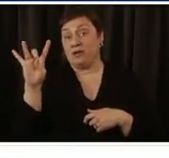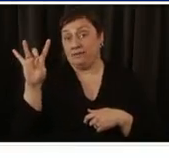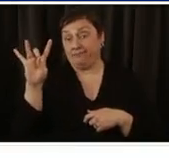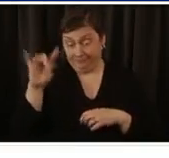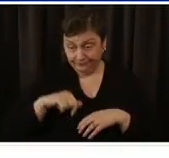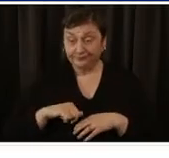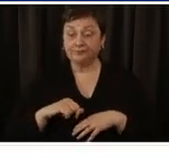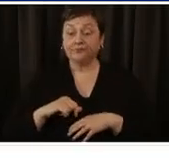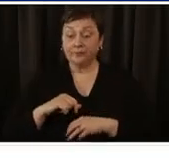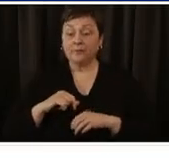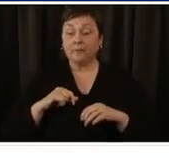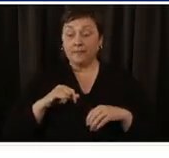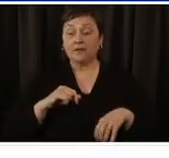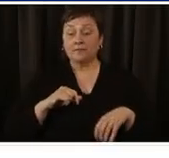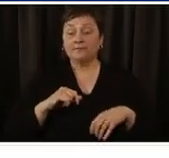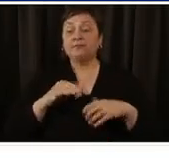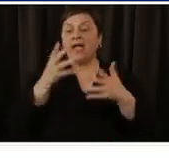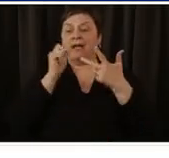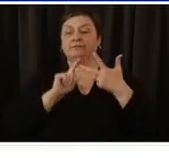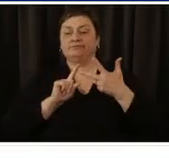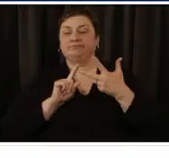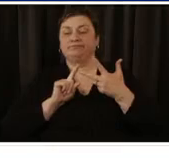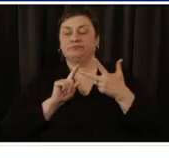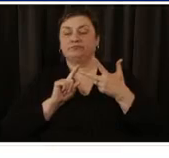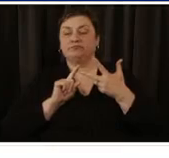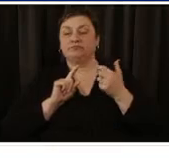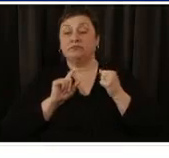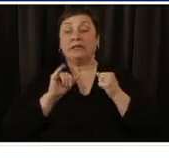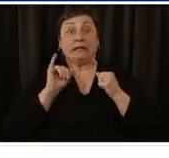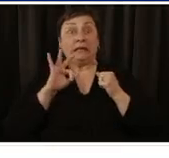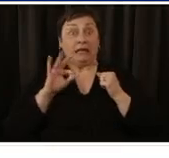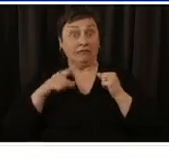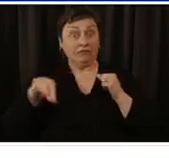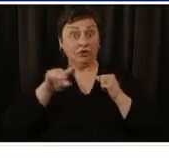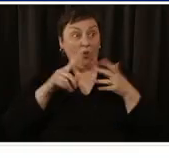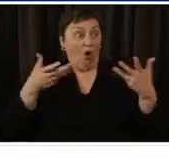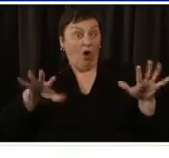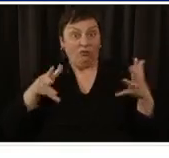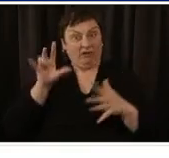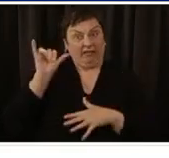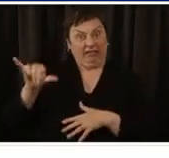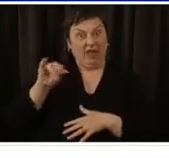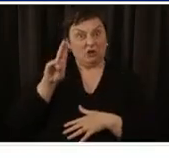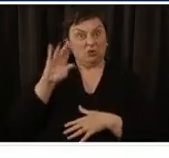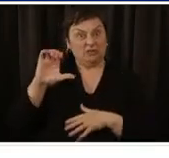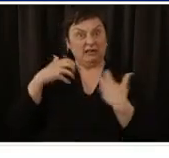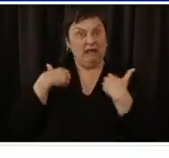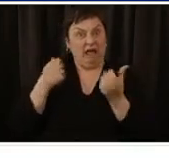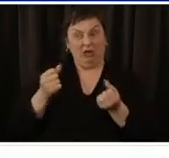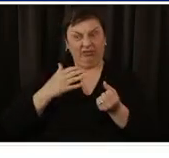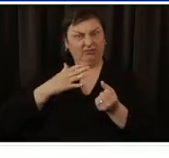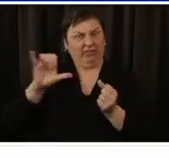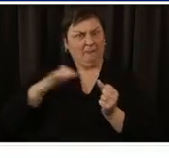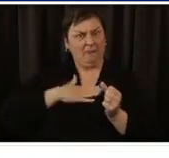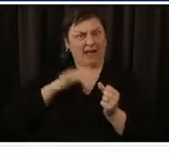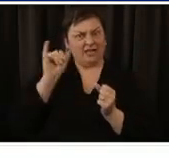844-945-2508. And Coloradans, if you're already a UC Health patient, you can visit your My Health Connection and schedule an appointment there. But